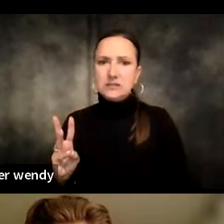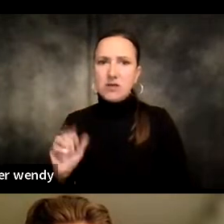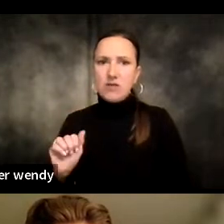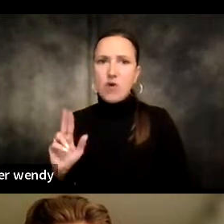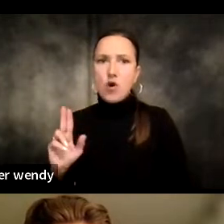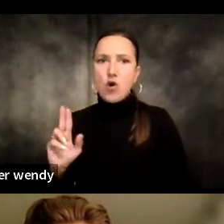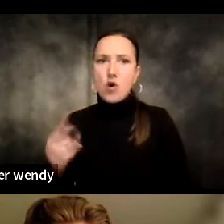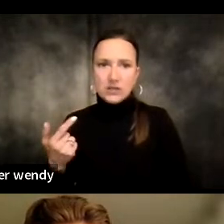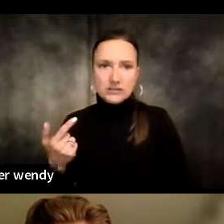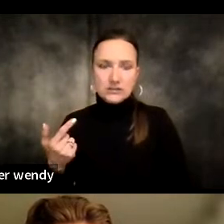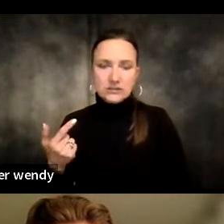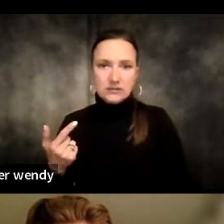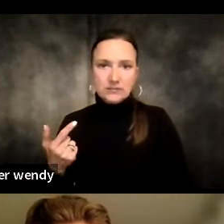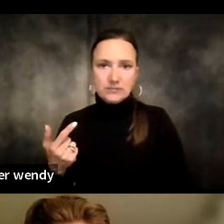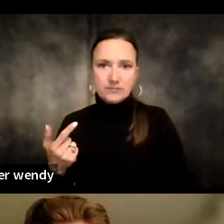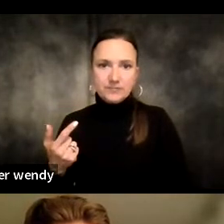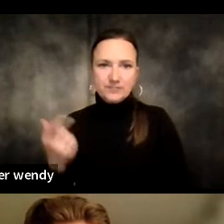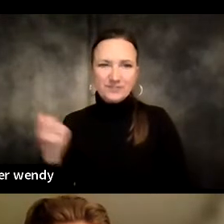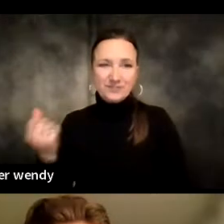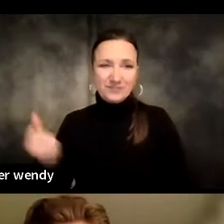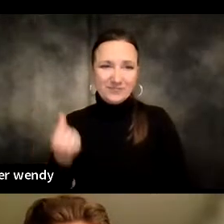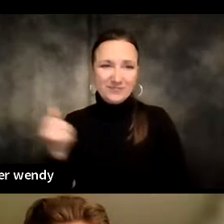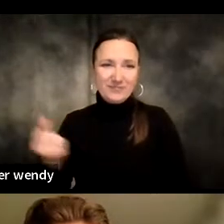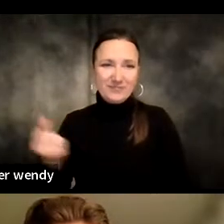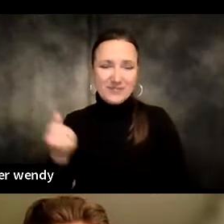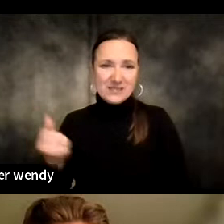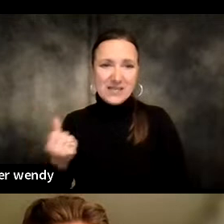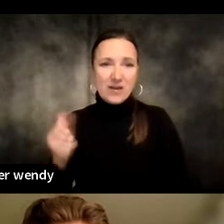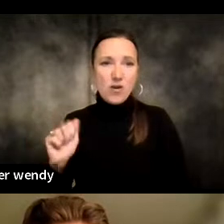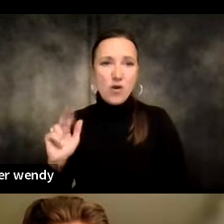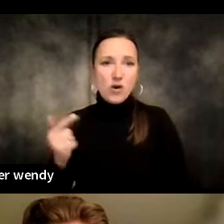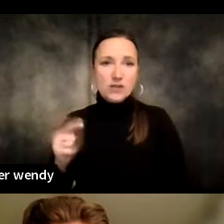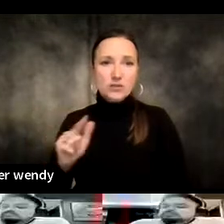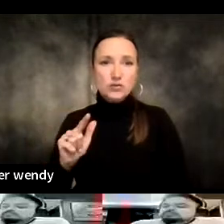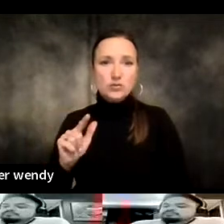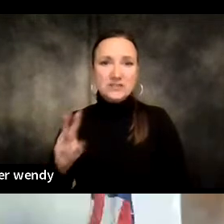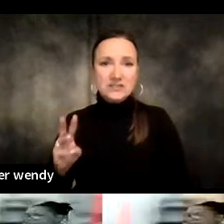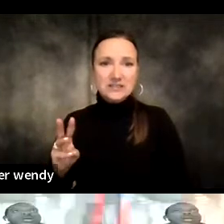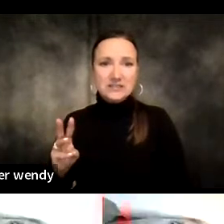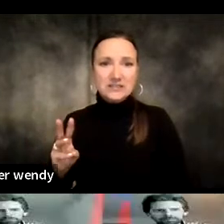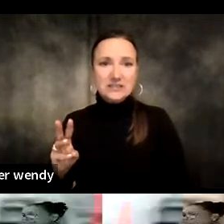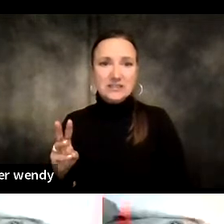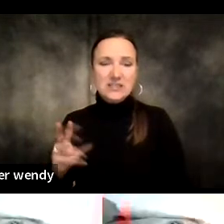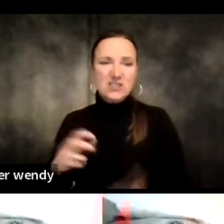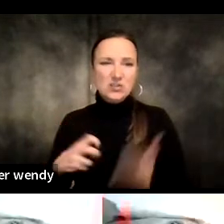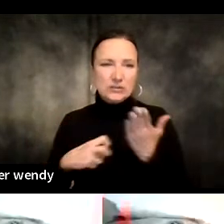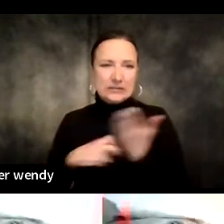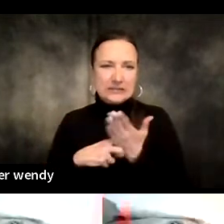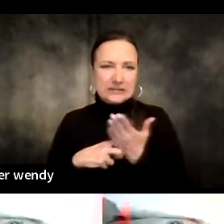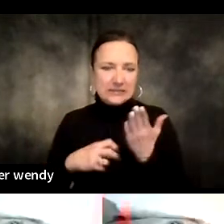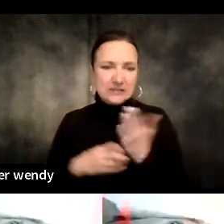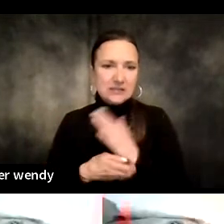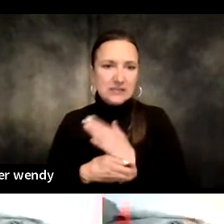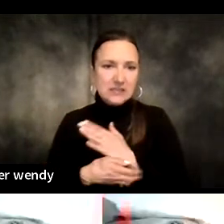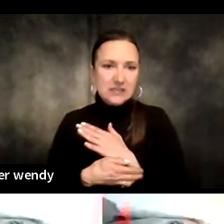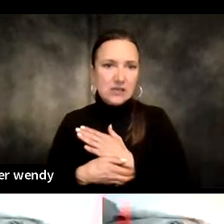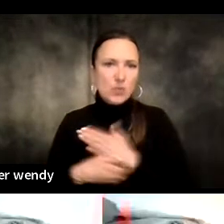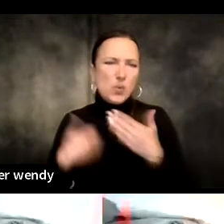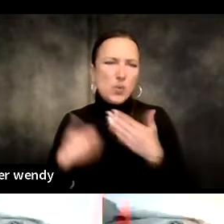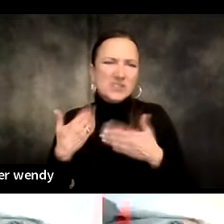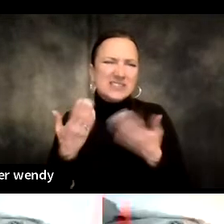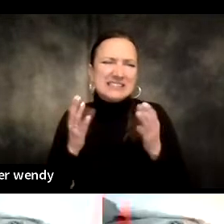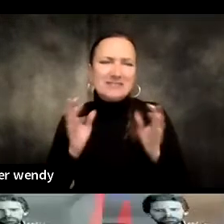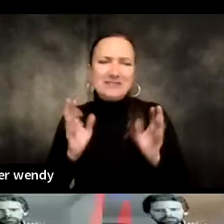August. 26th. Saturday, August 26th. It'll be at Turkey Thicket. And again, we're still in the planning